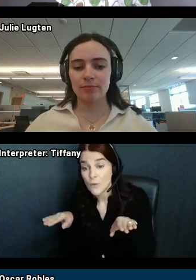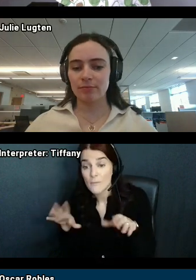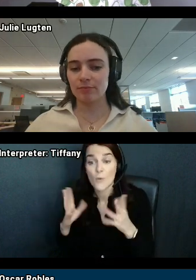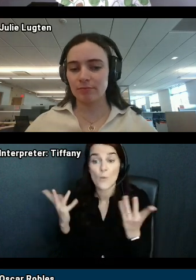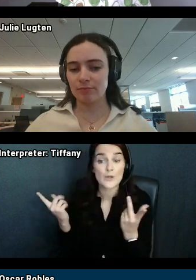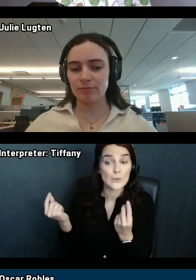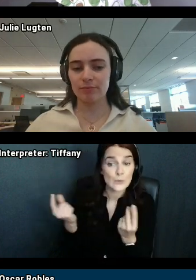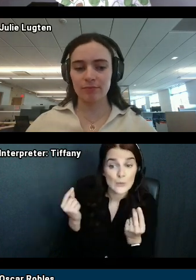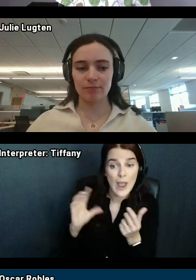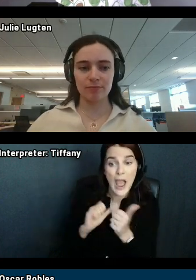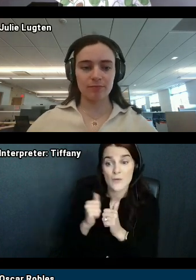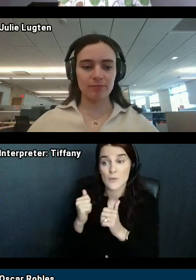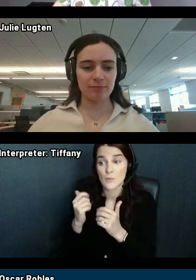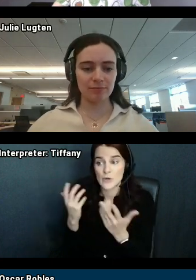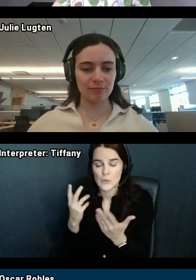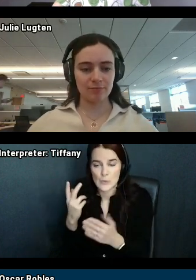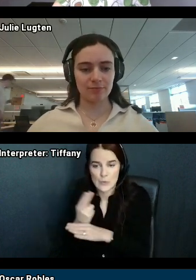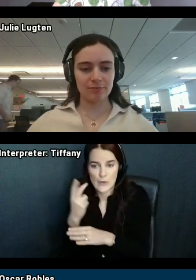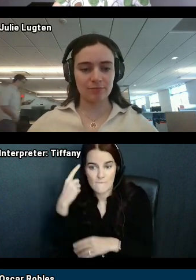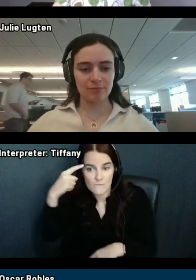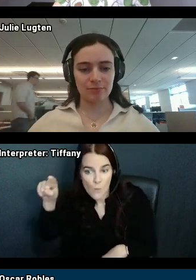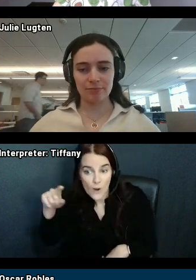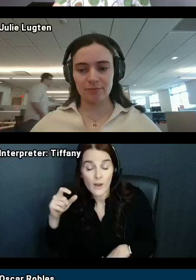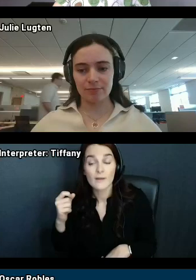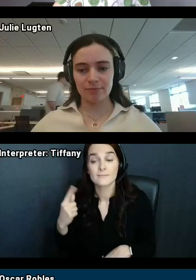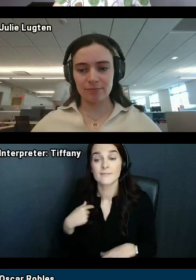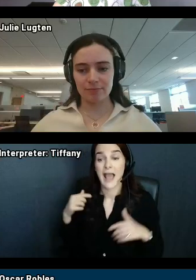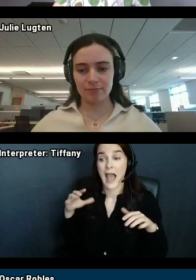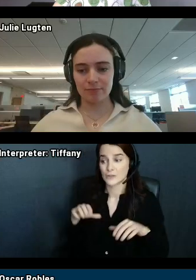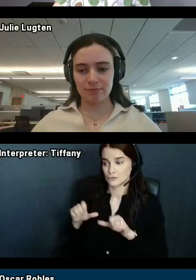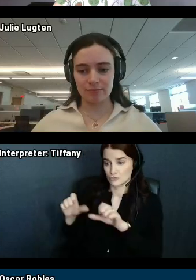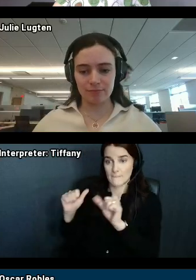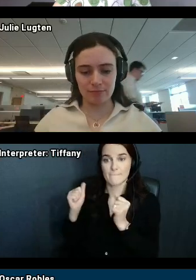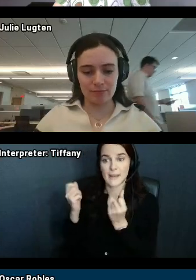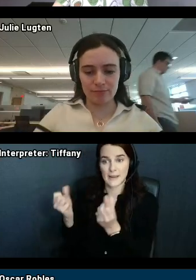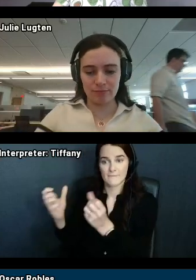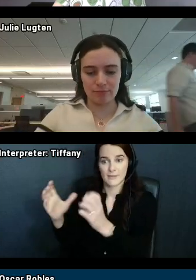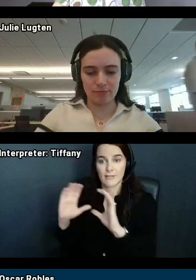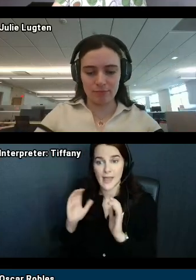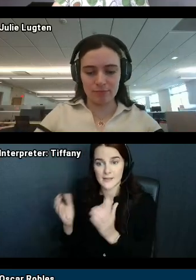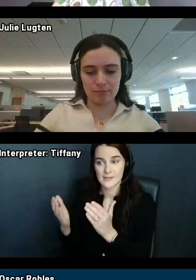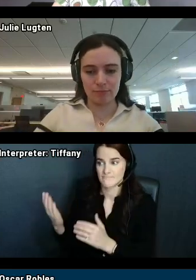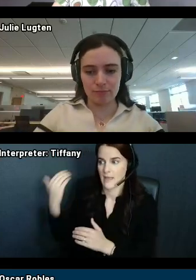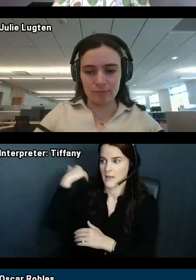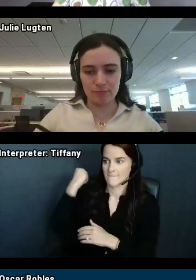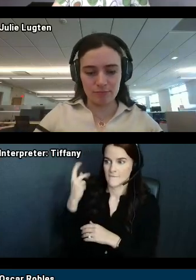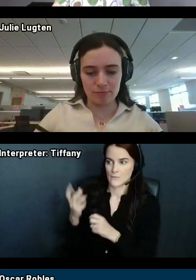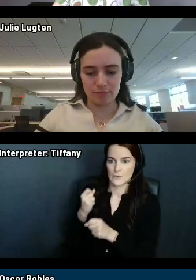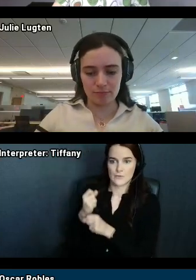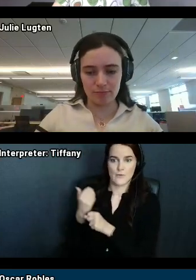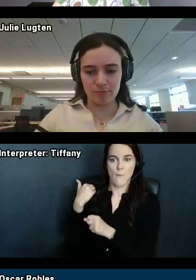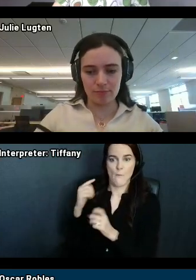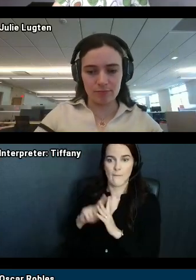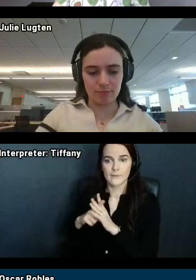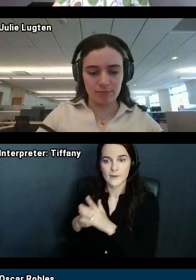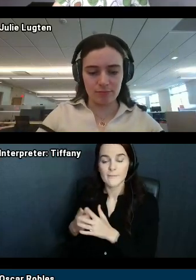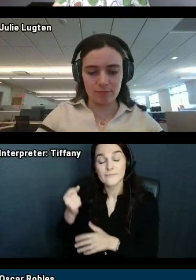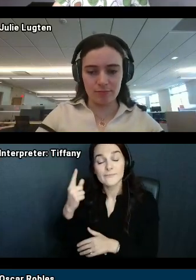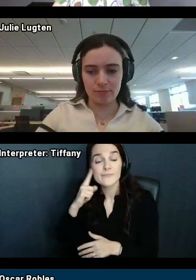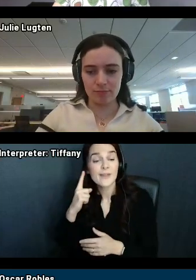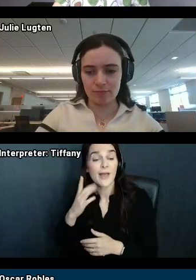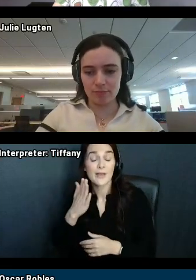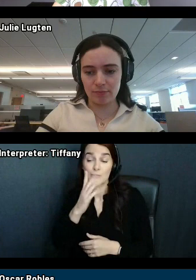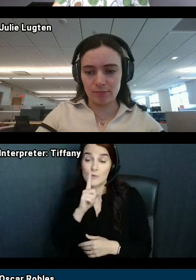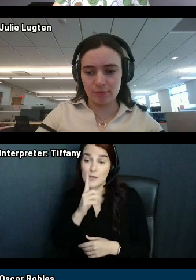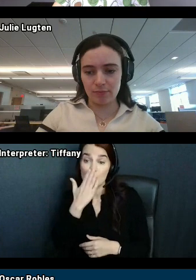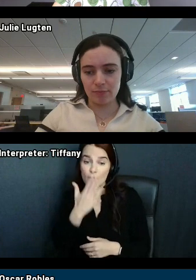these courses a couple of years ago when I started, and I found that they were really great for questions like, how do I improve communication